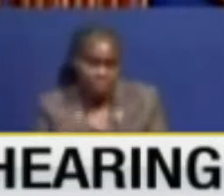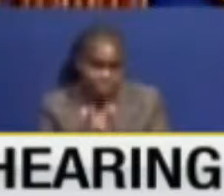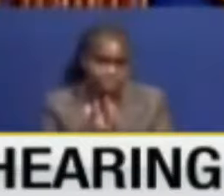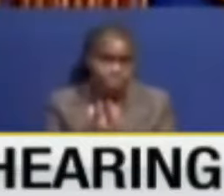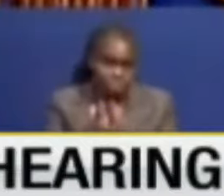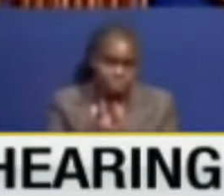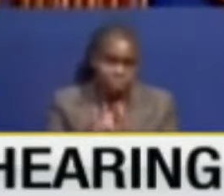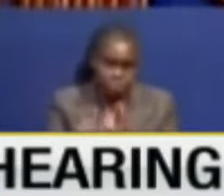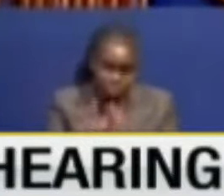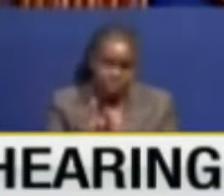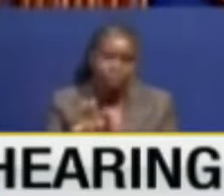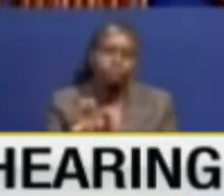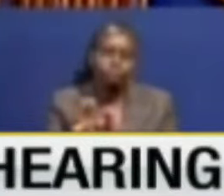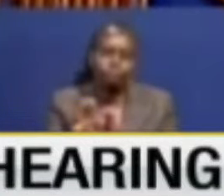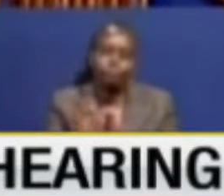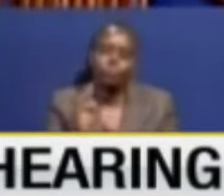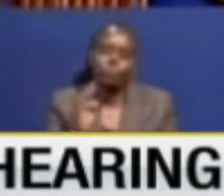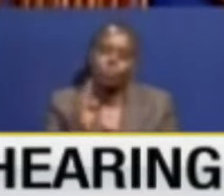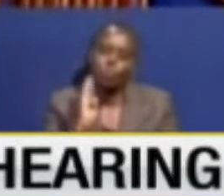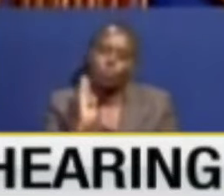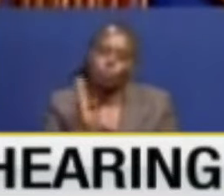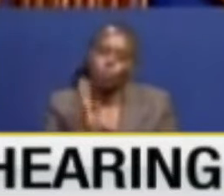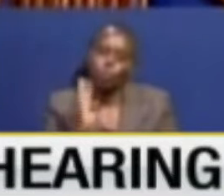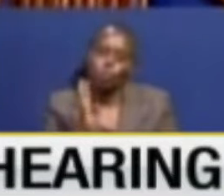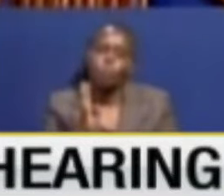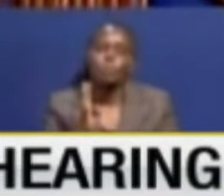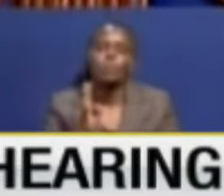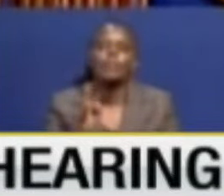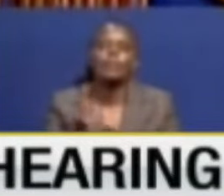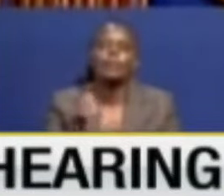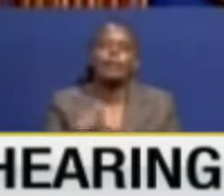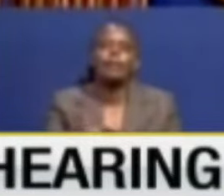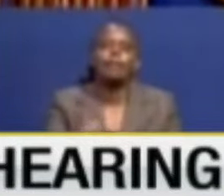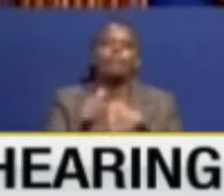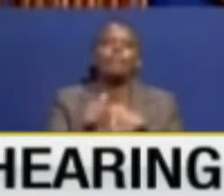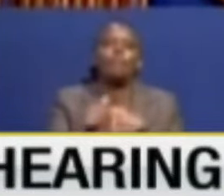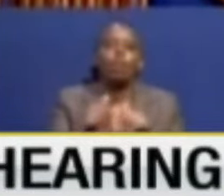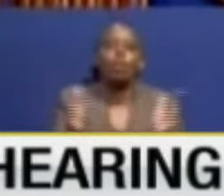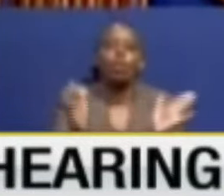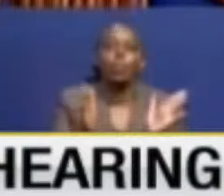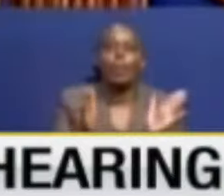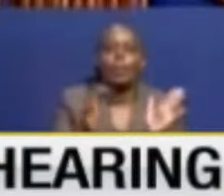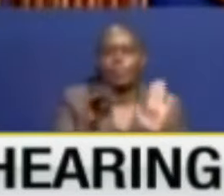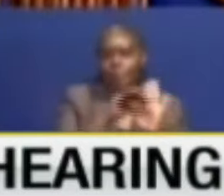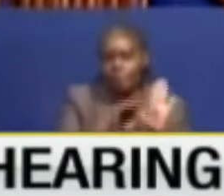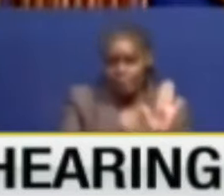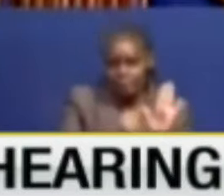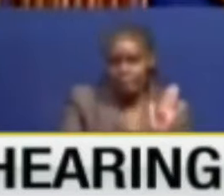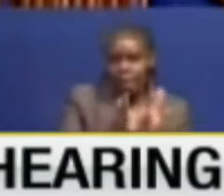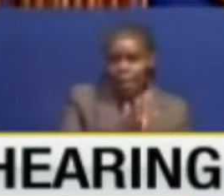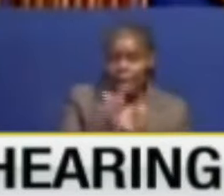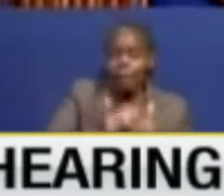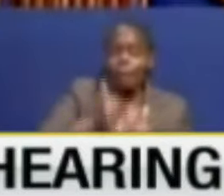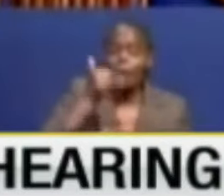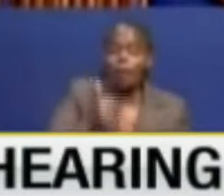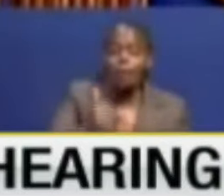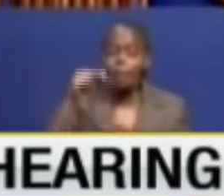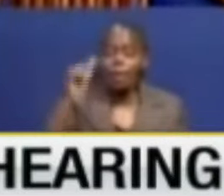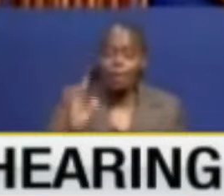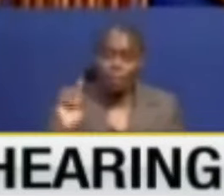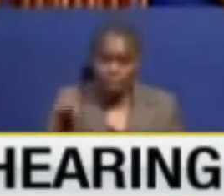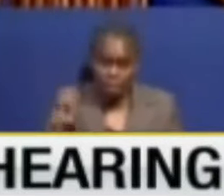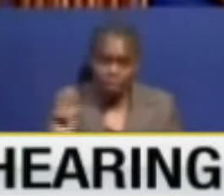to take a plea on the charges. This will be followed by an opening statement by the County Assembly, and thereafter by the